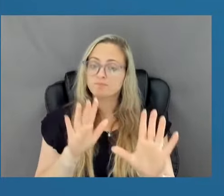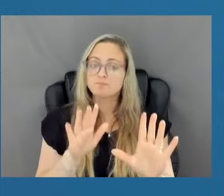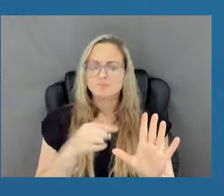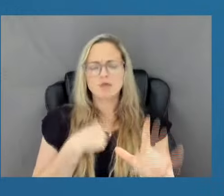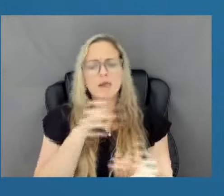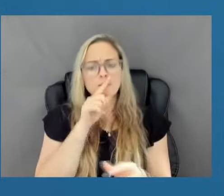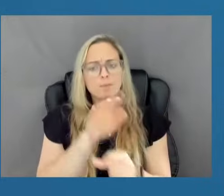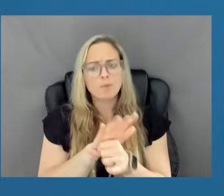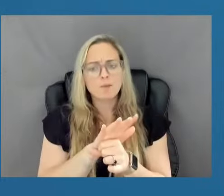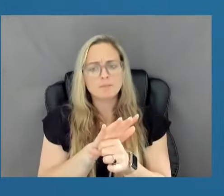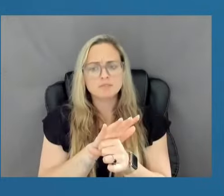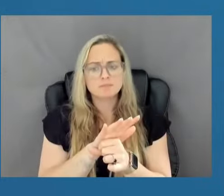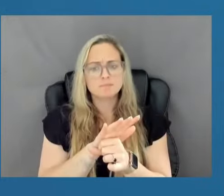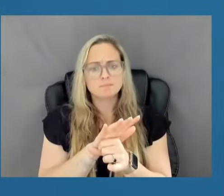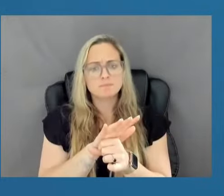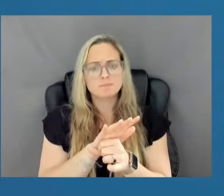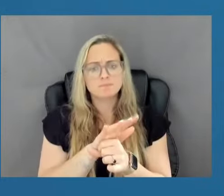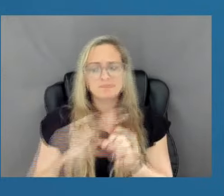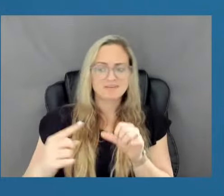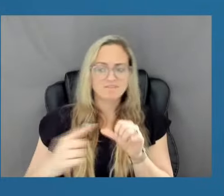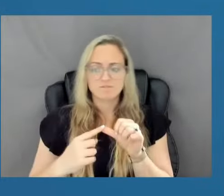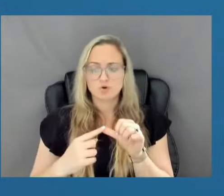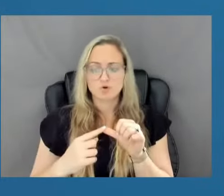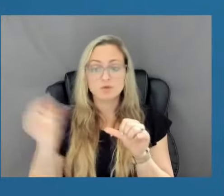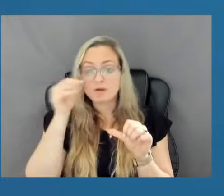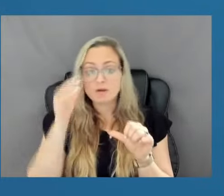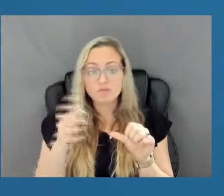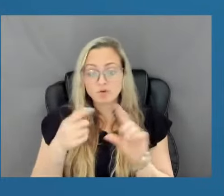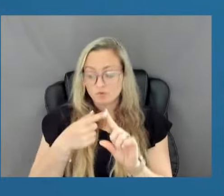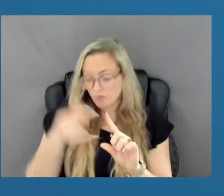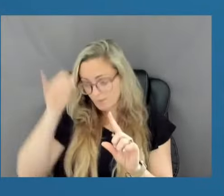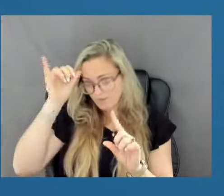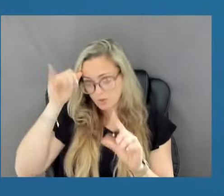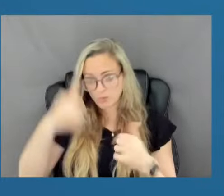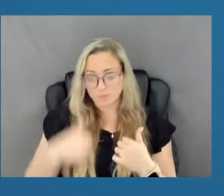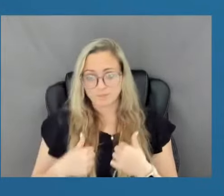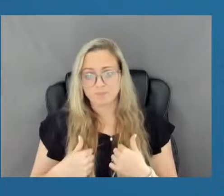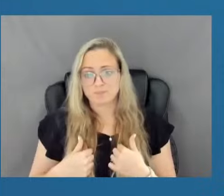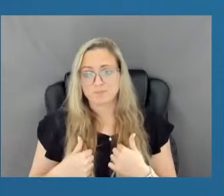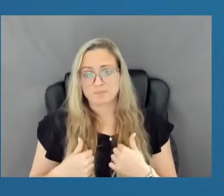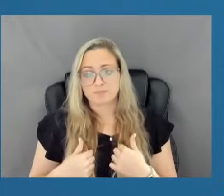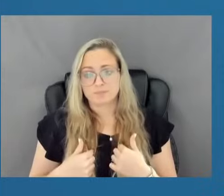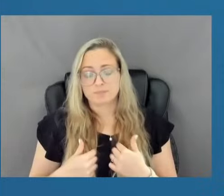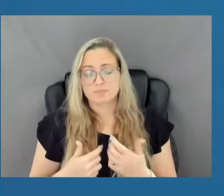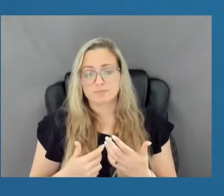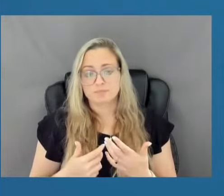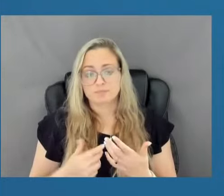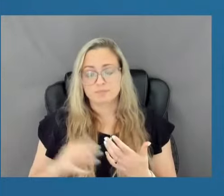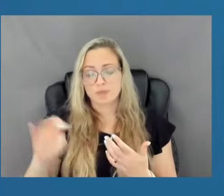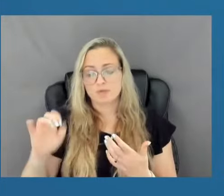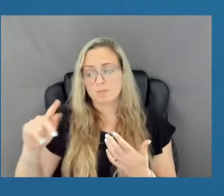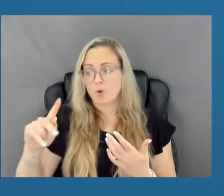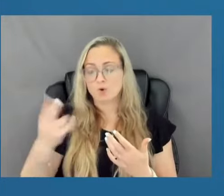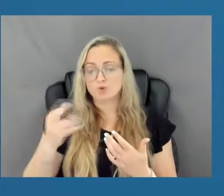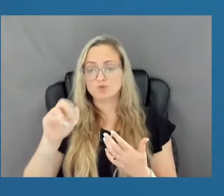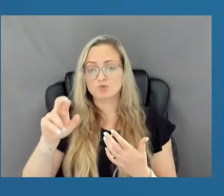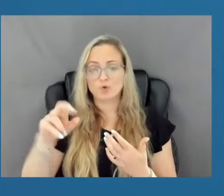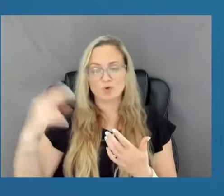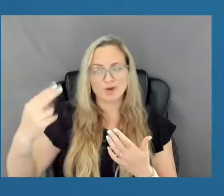promise as the first governor from Buffalo, as Mark Schroeder, our historian, would tell